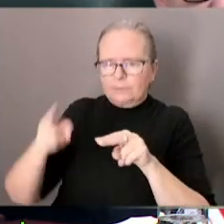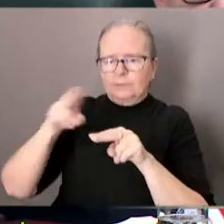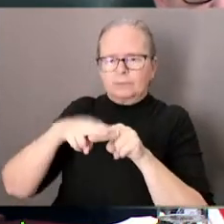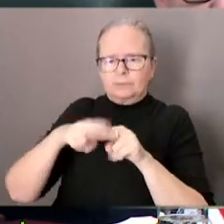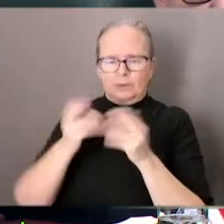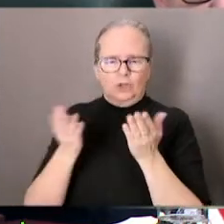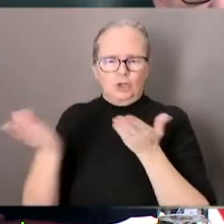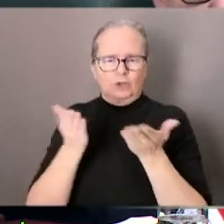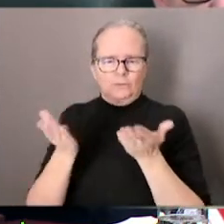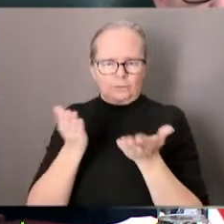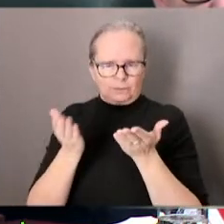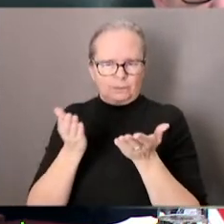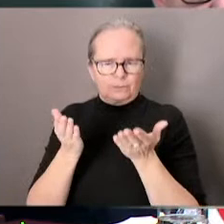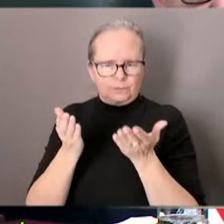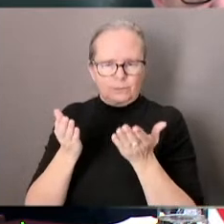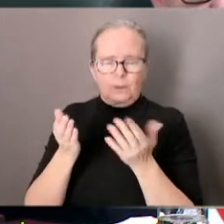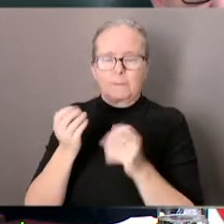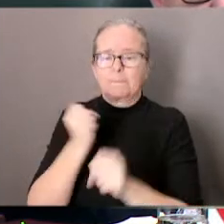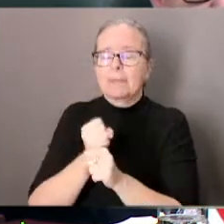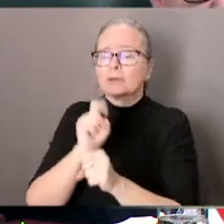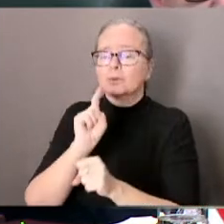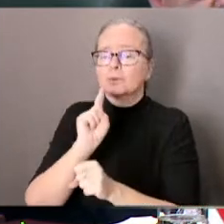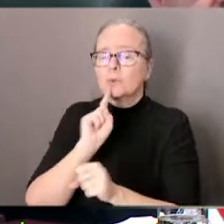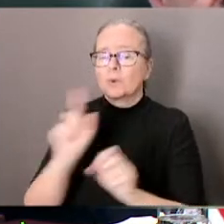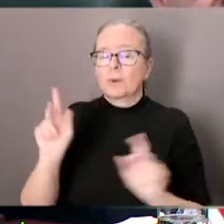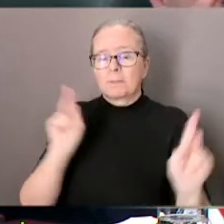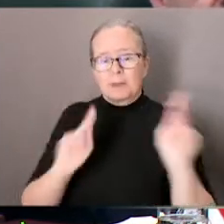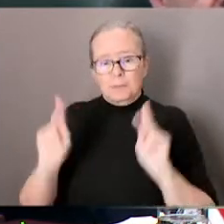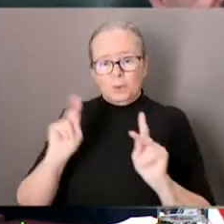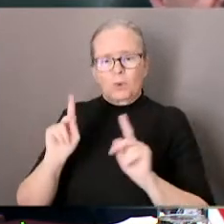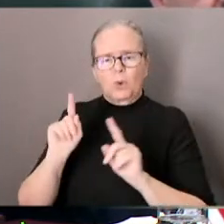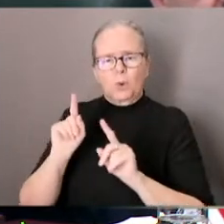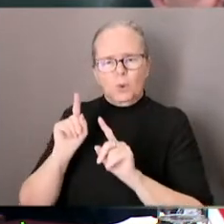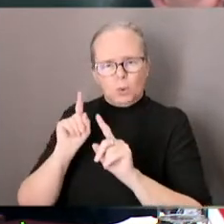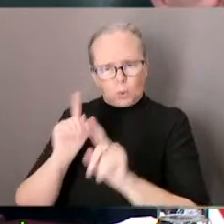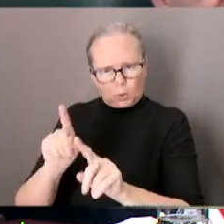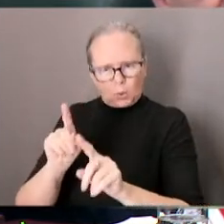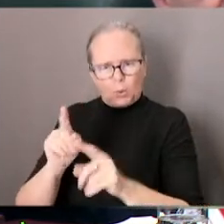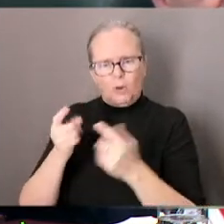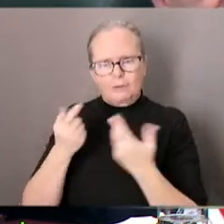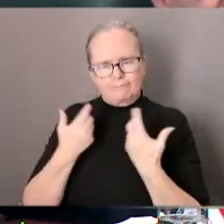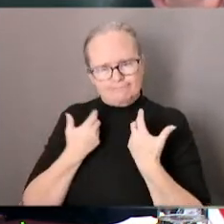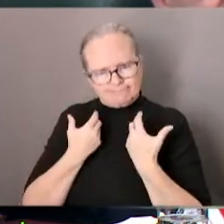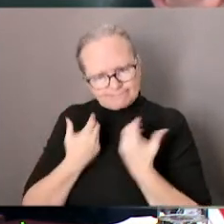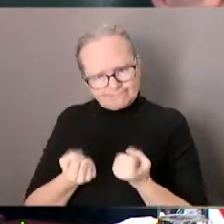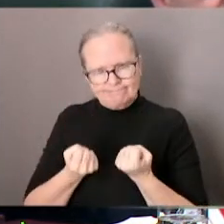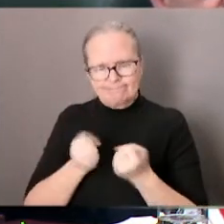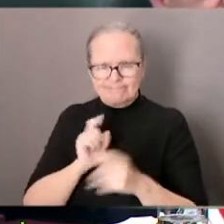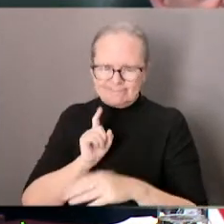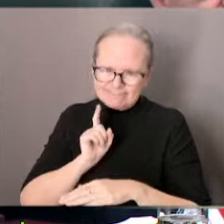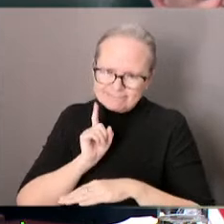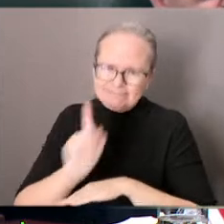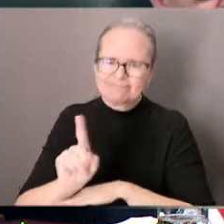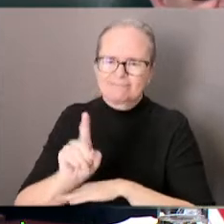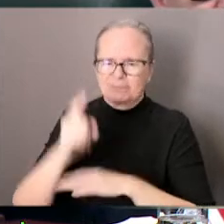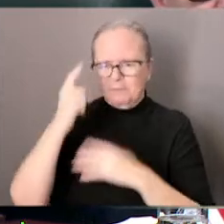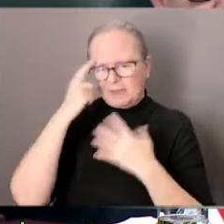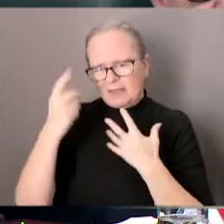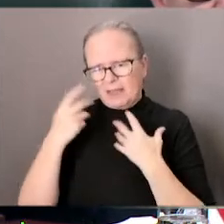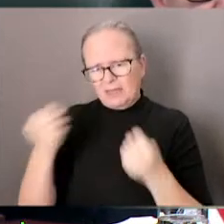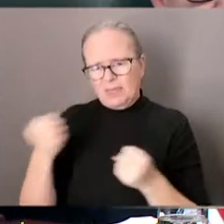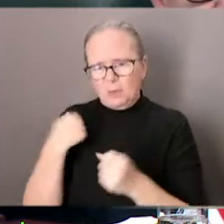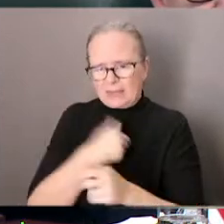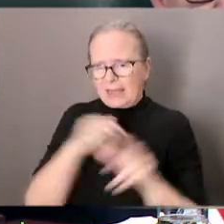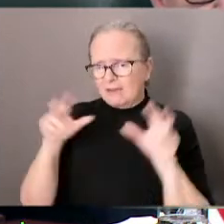recovery from their mental health challenges that's why we've invested over 58 million for mental health and addiction in response to the pandemic